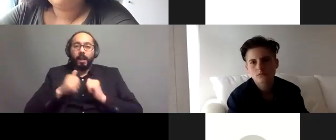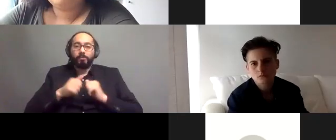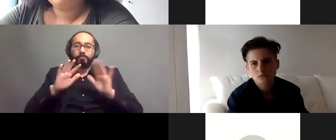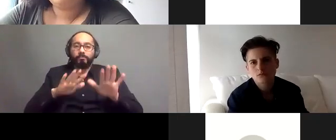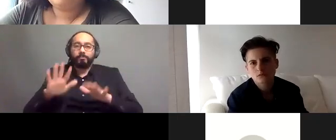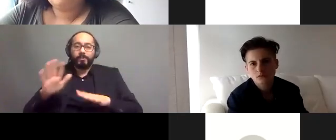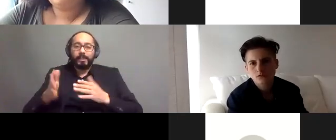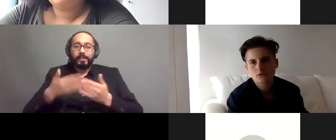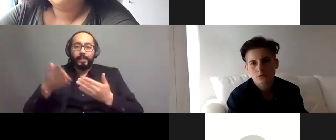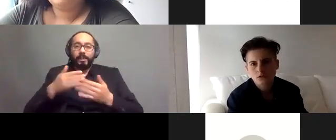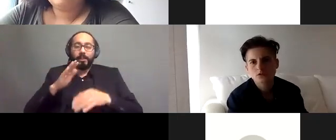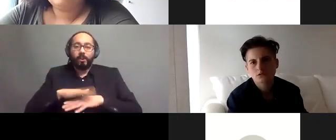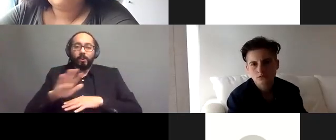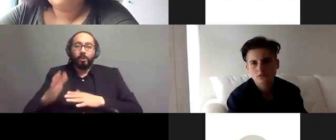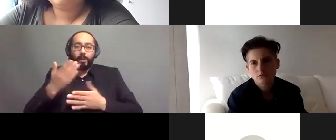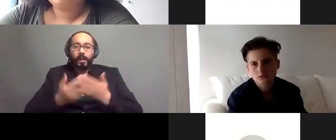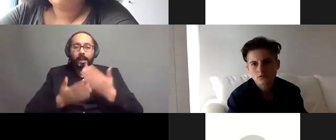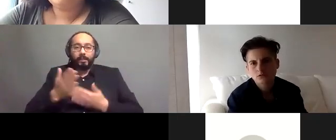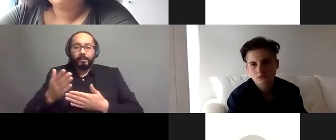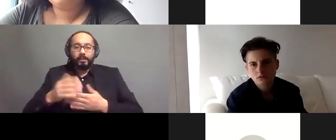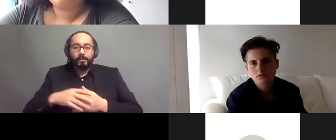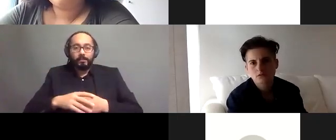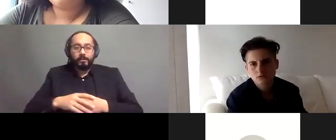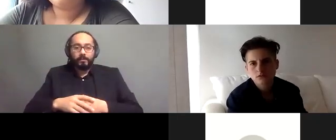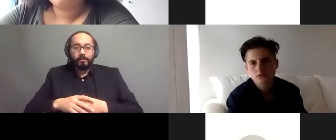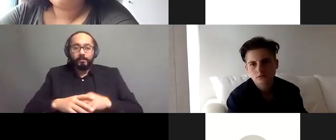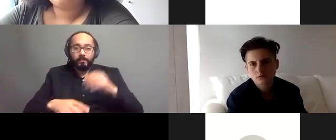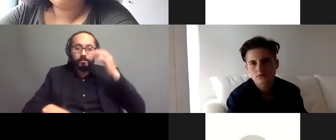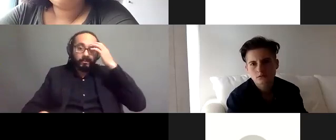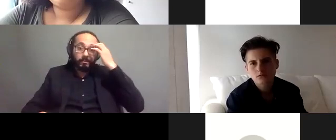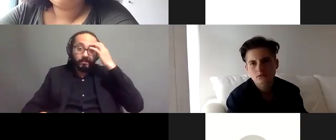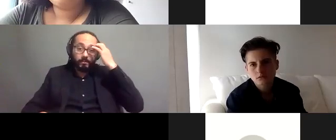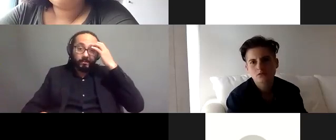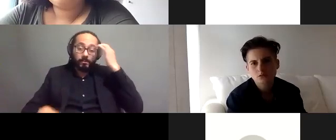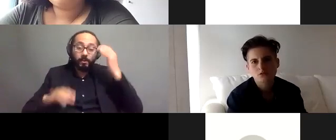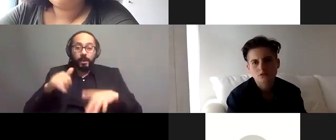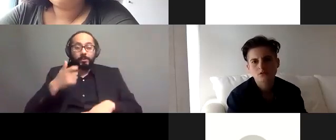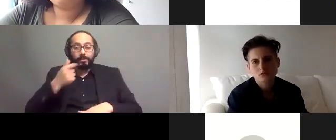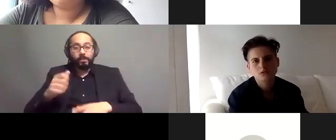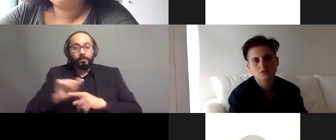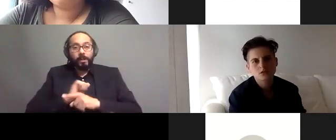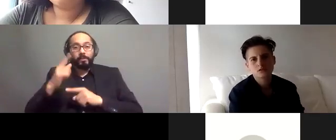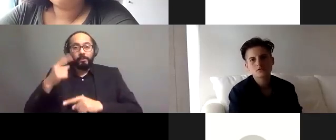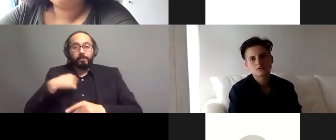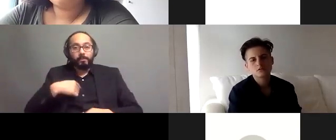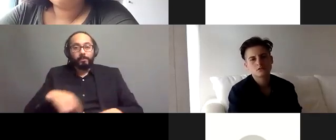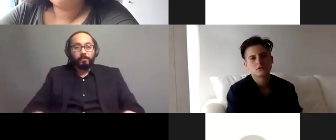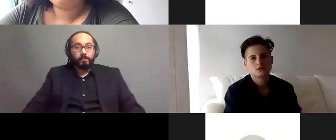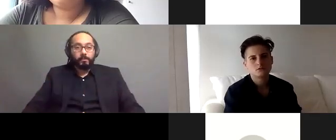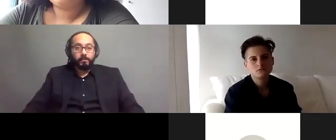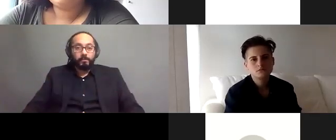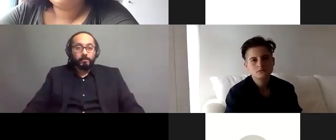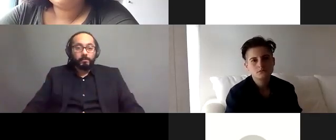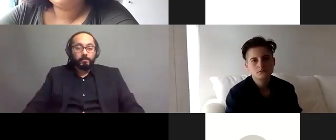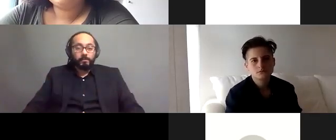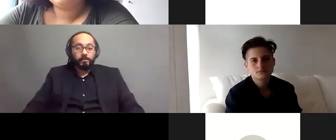Yeah. So yeah, that has been really fun, interesting practice for me. Cool. Okay, we're